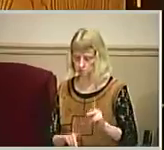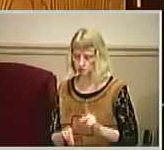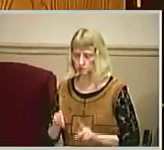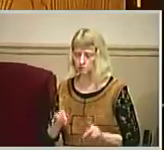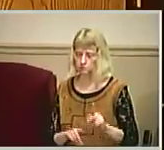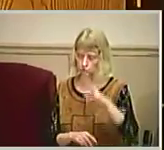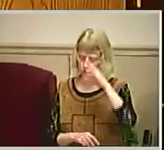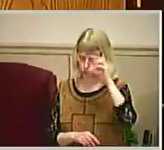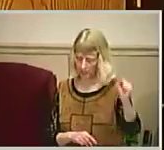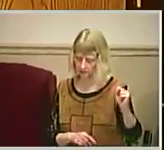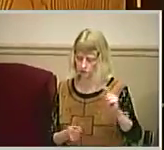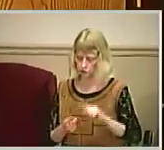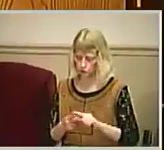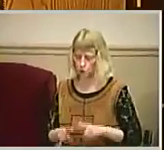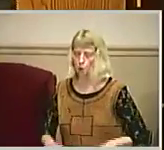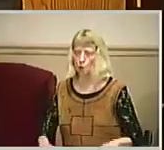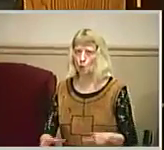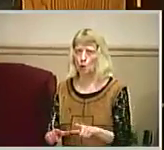from the president down to